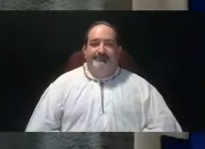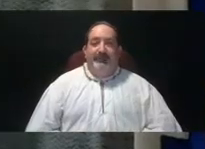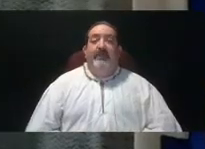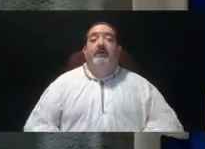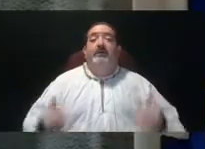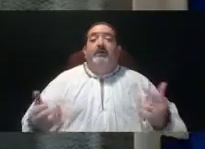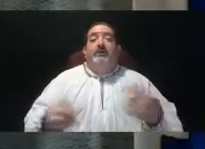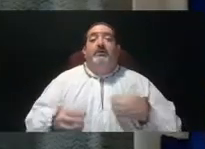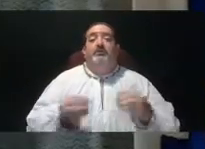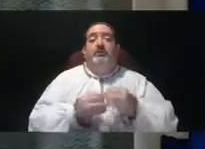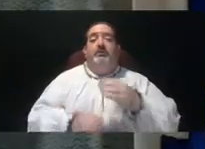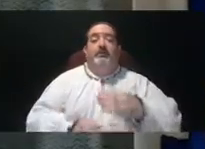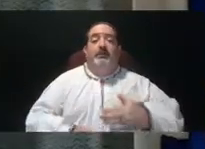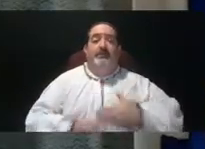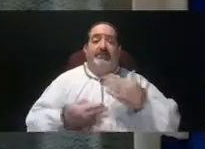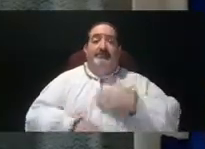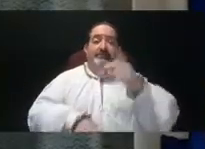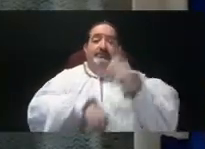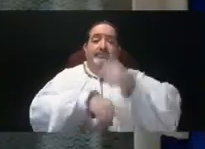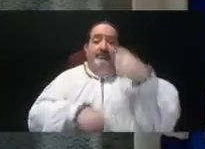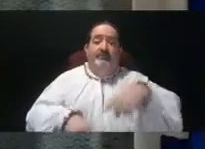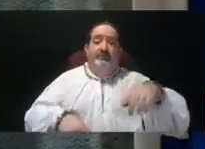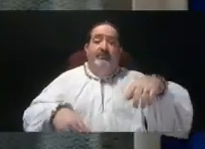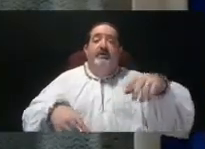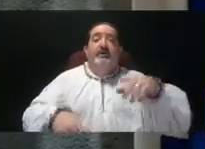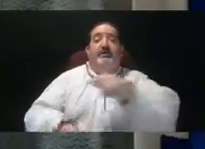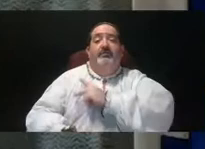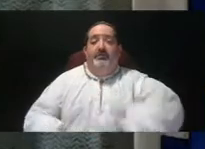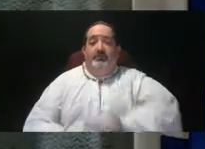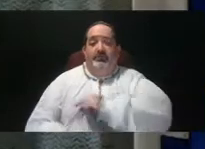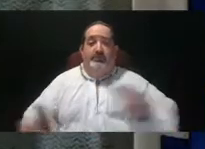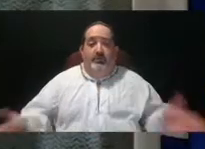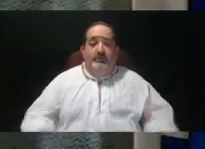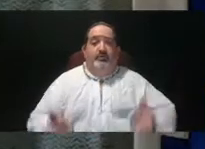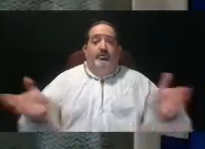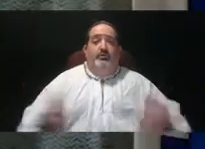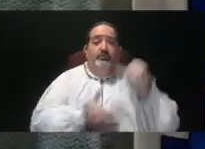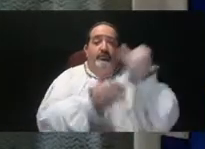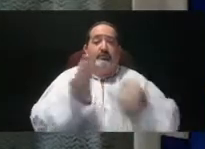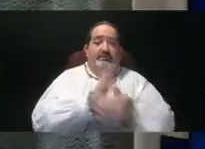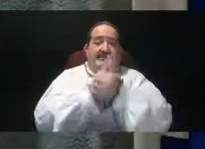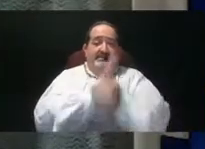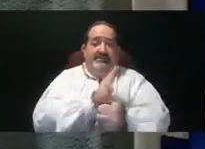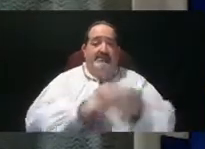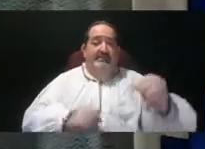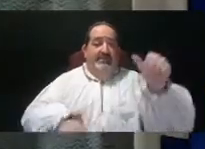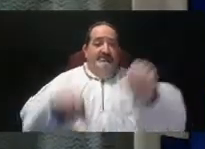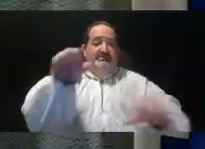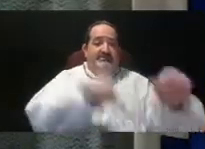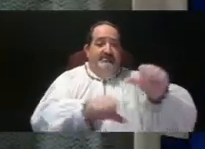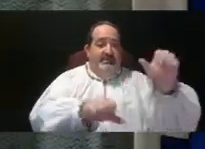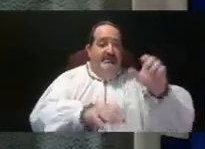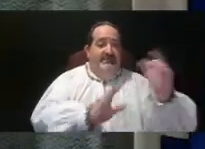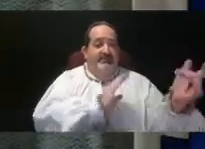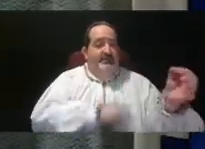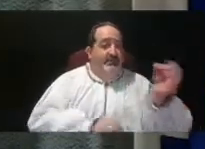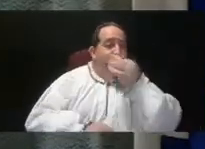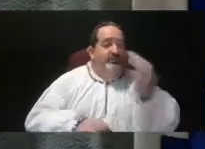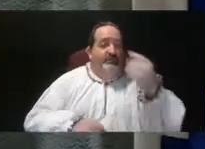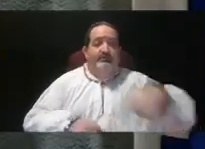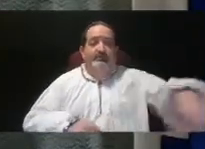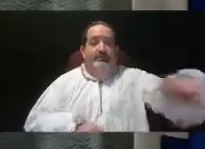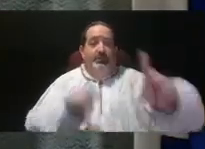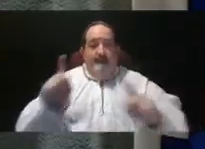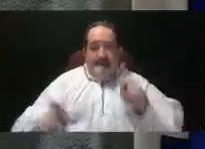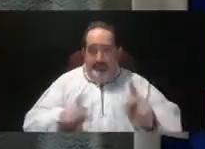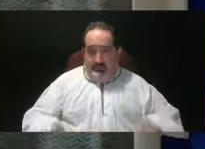It is one of the more pleasant duties of the Crown to encourage the development of artistic skills and scientific expertise among its